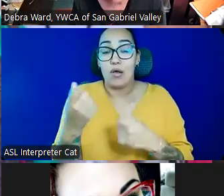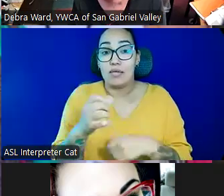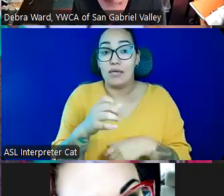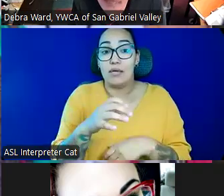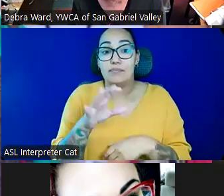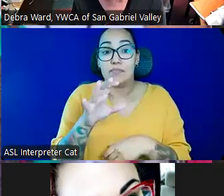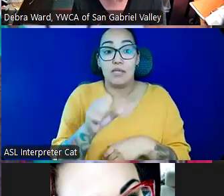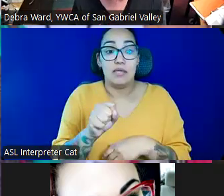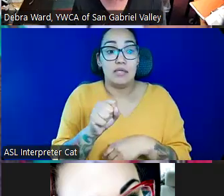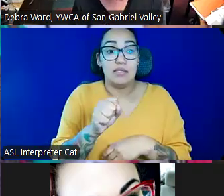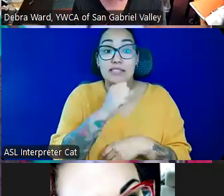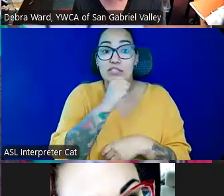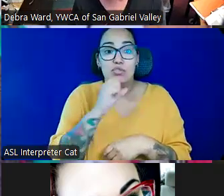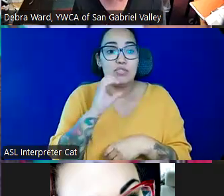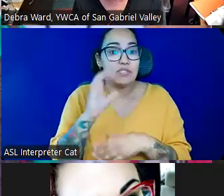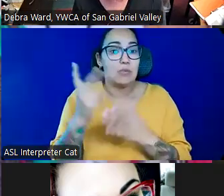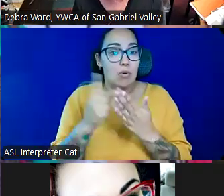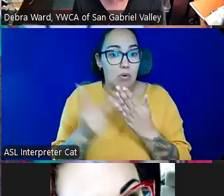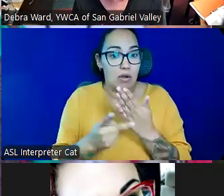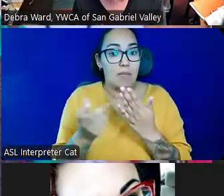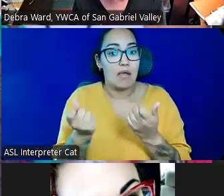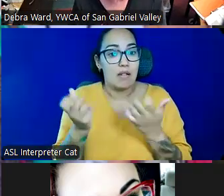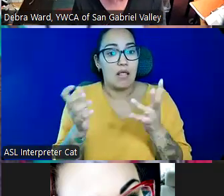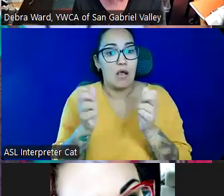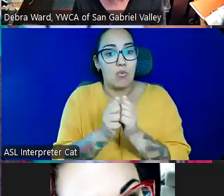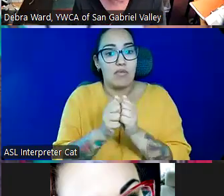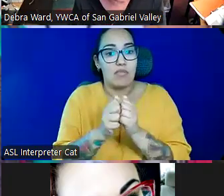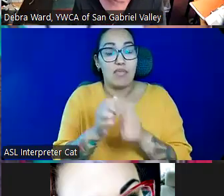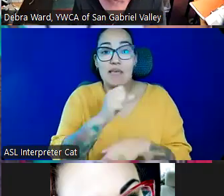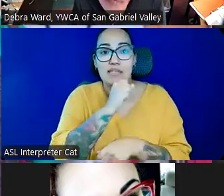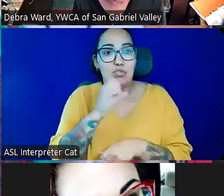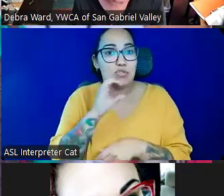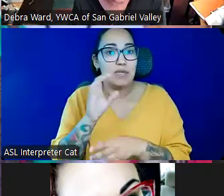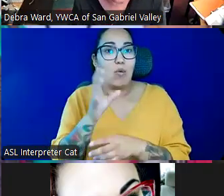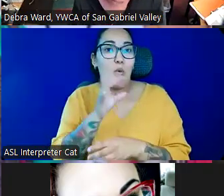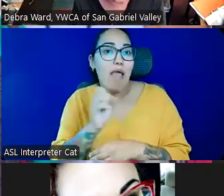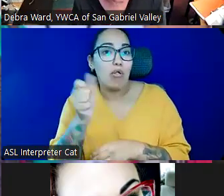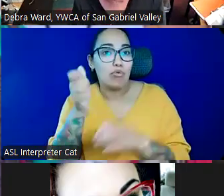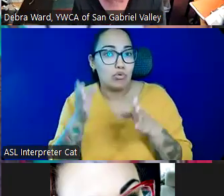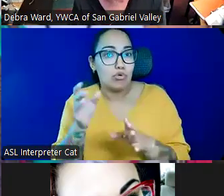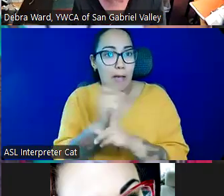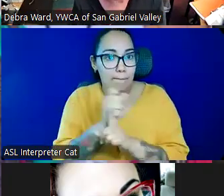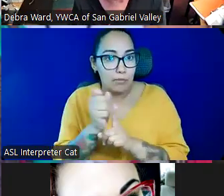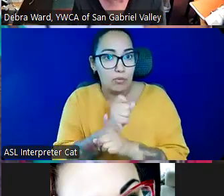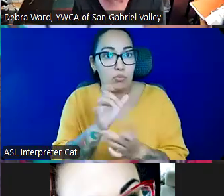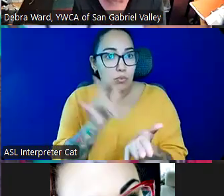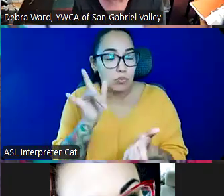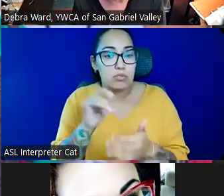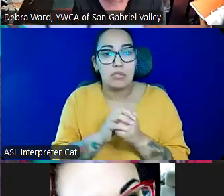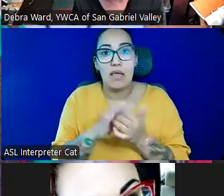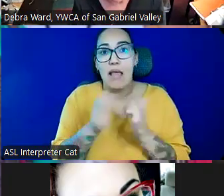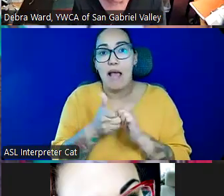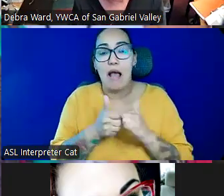program. We also do a lot around elder abuse and how intimate